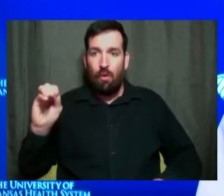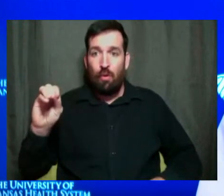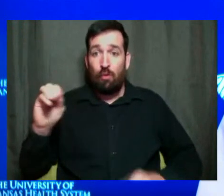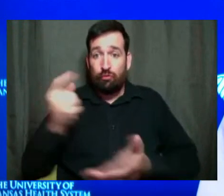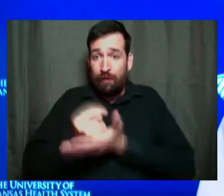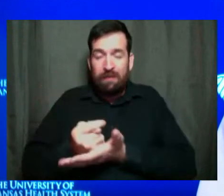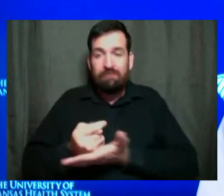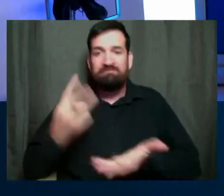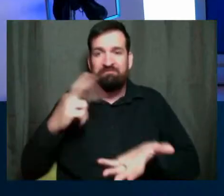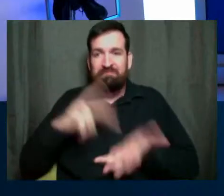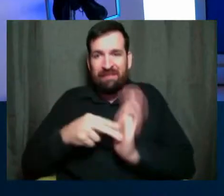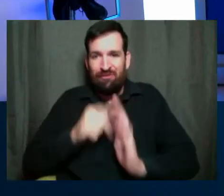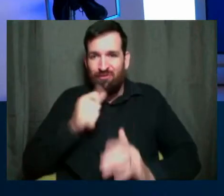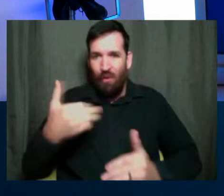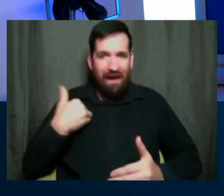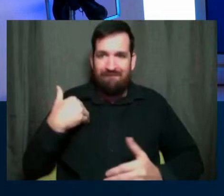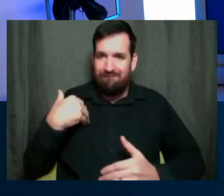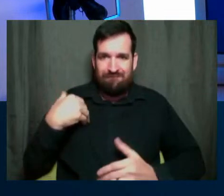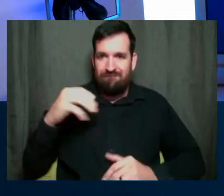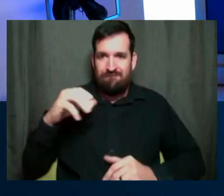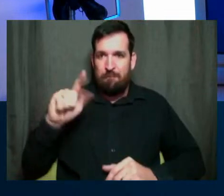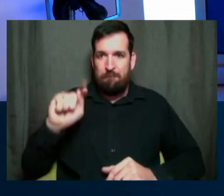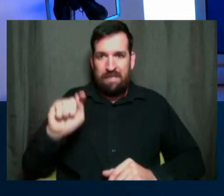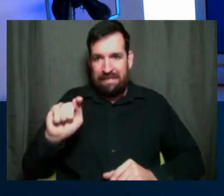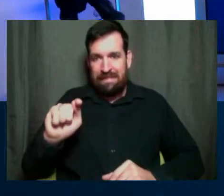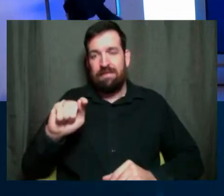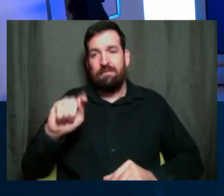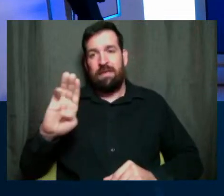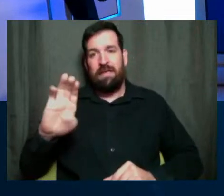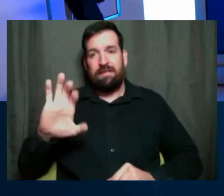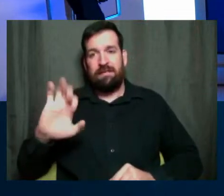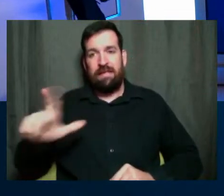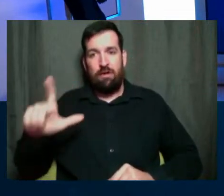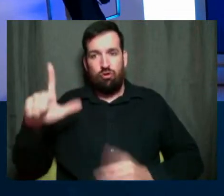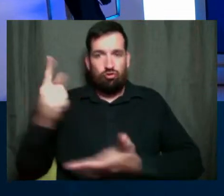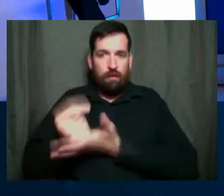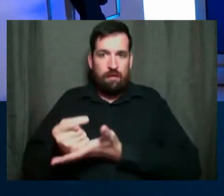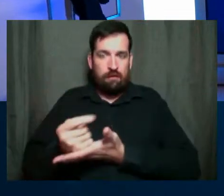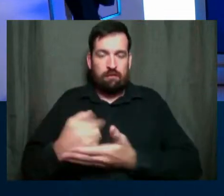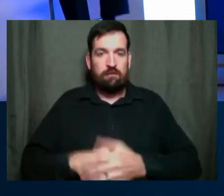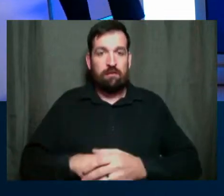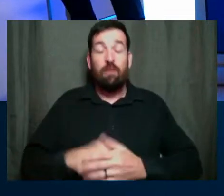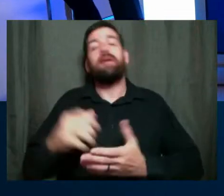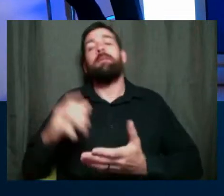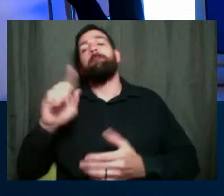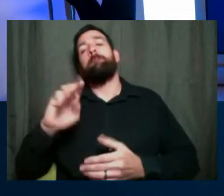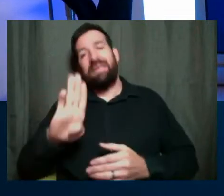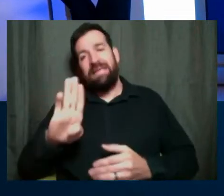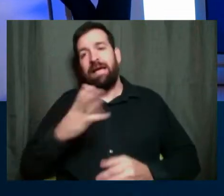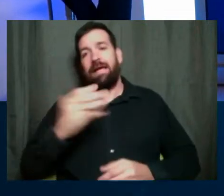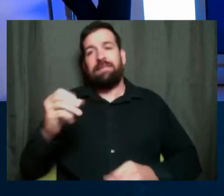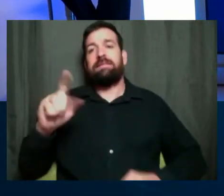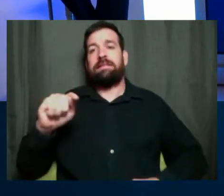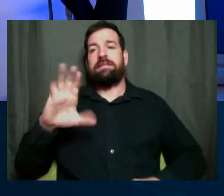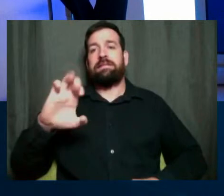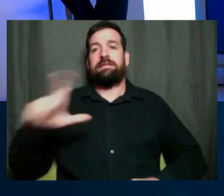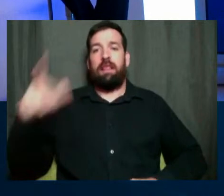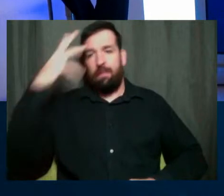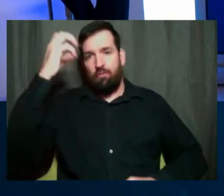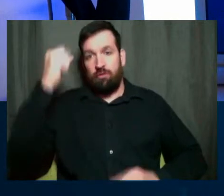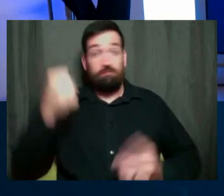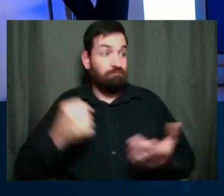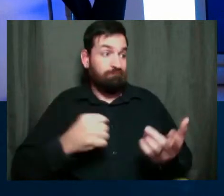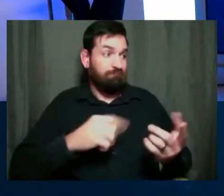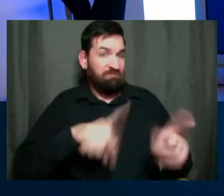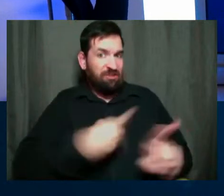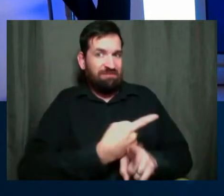Dr. Stevens, do you have anything to add before we start talking sleep with you? No, like Matt said, the thing that we do have is the vaccine. So why